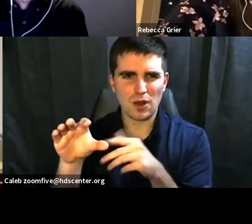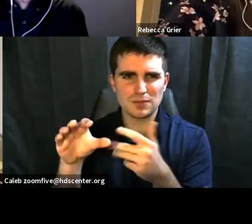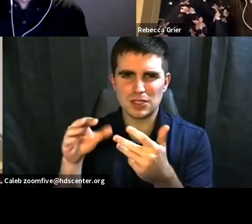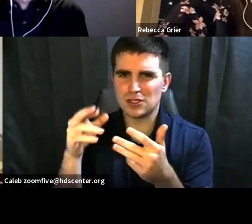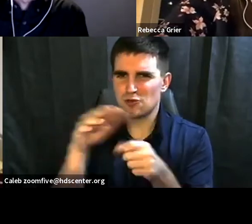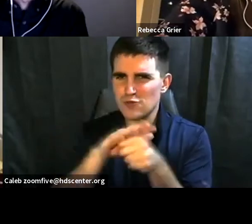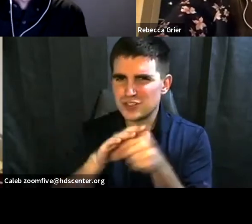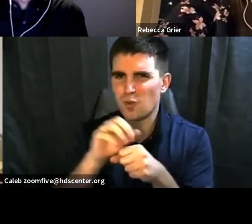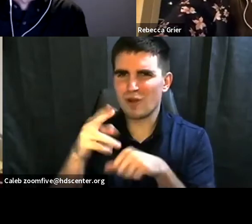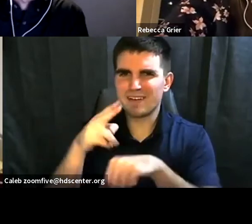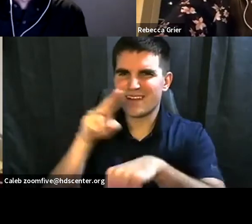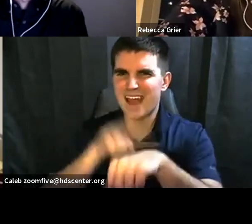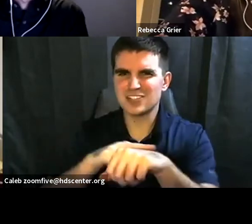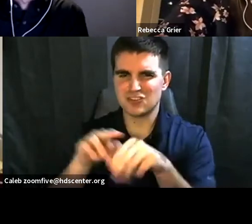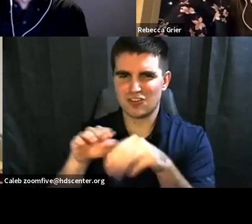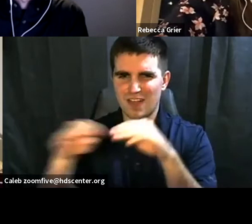related to these issues?